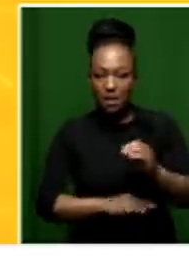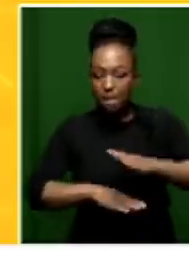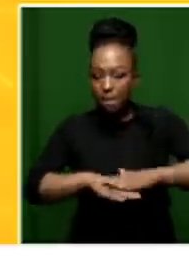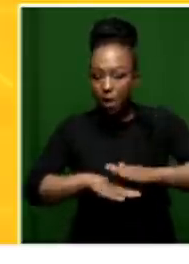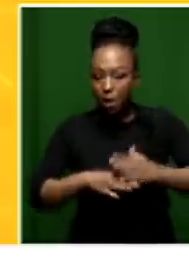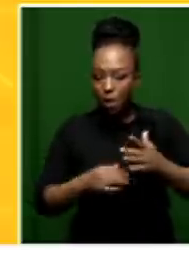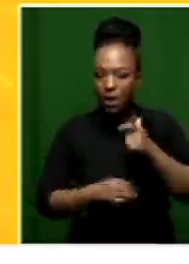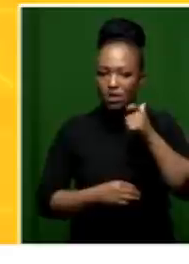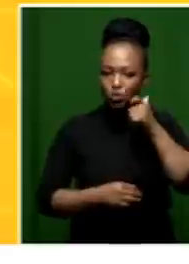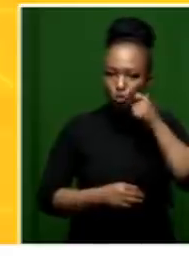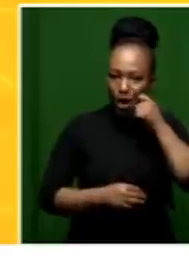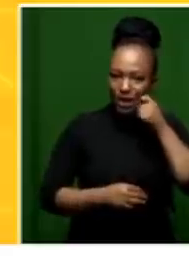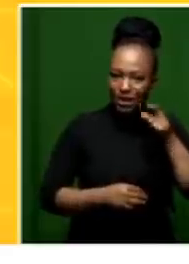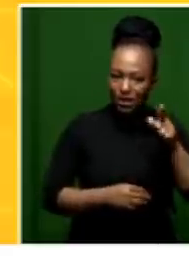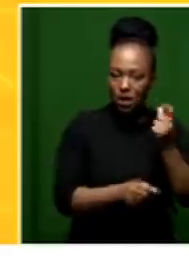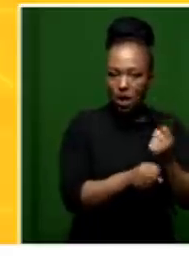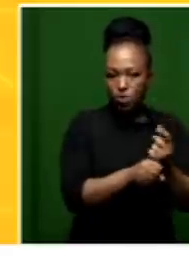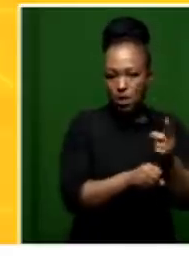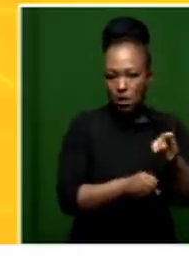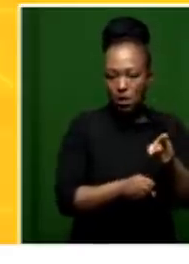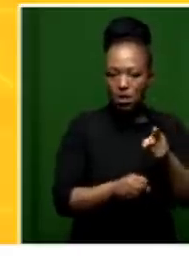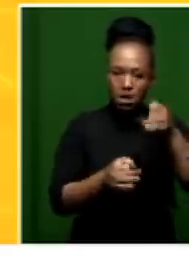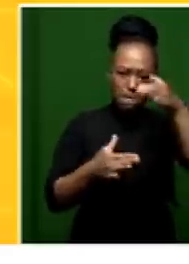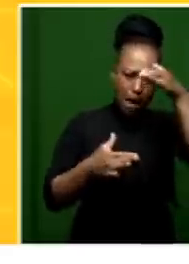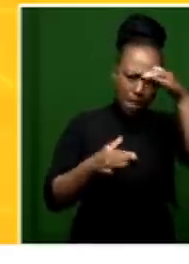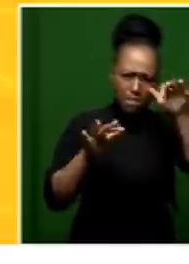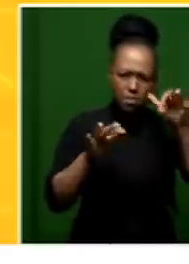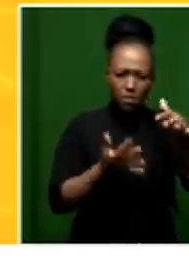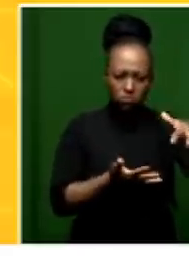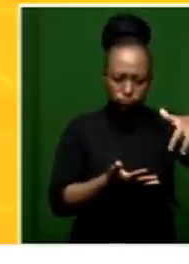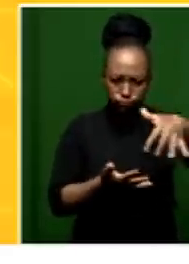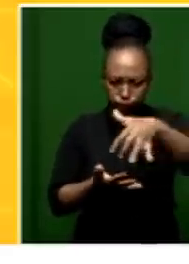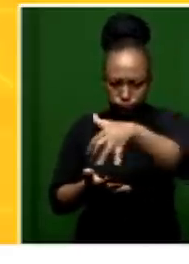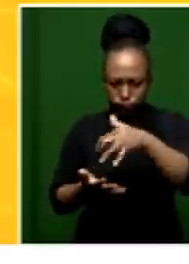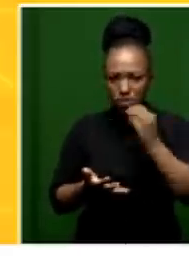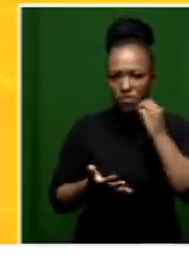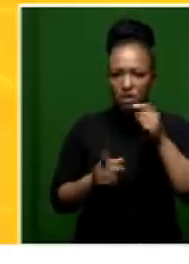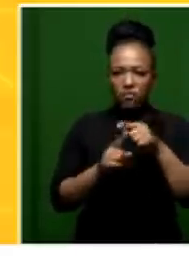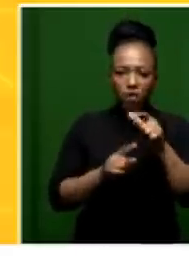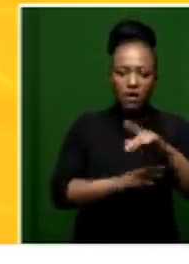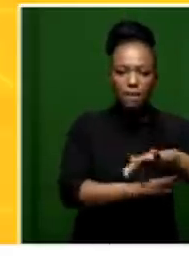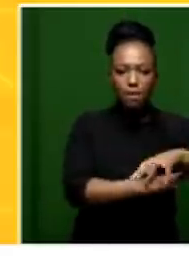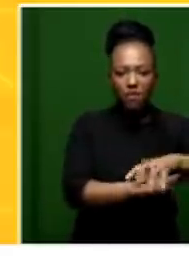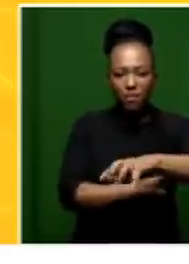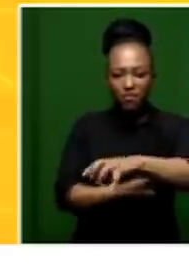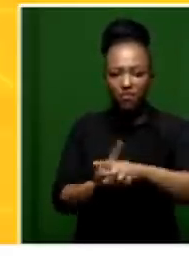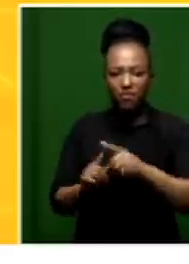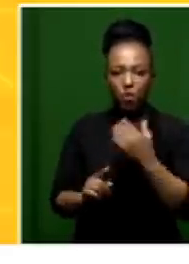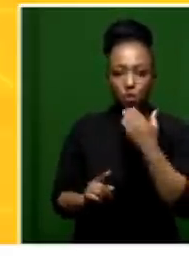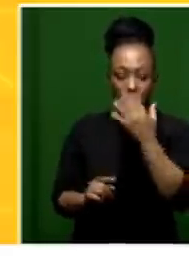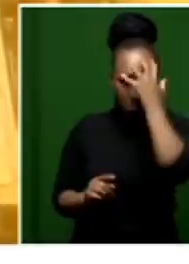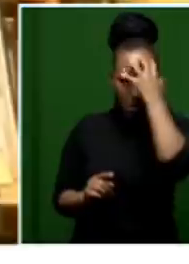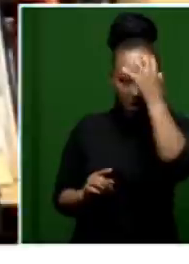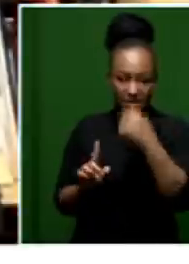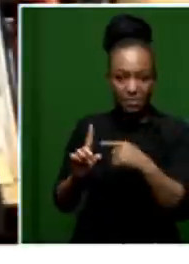mainly in Tshwane, in Gauteng, and experts are still generating data from other provinces. And we are now joined by